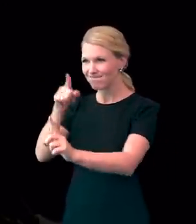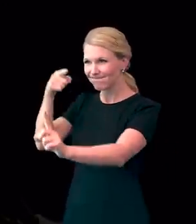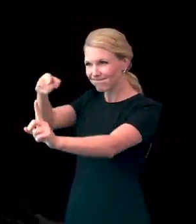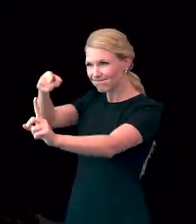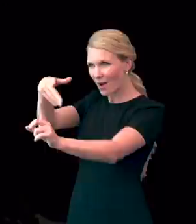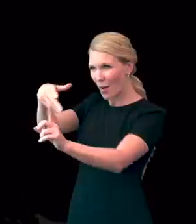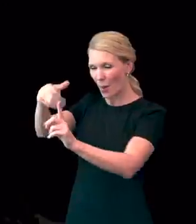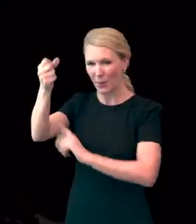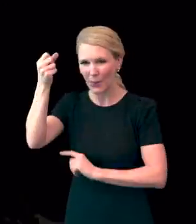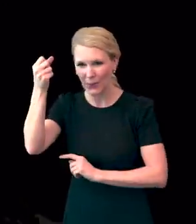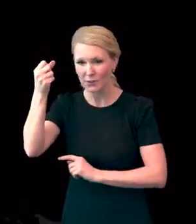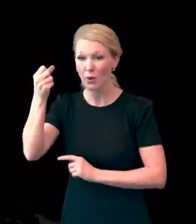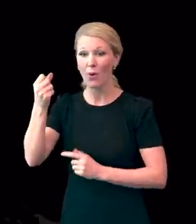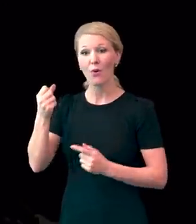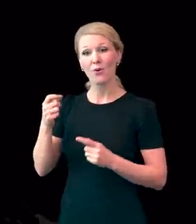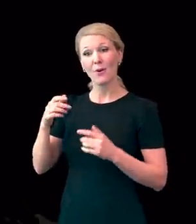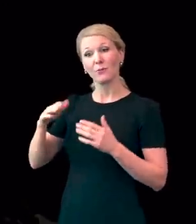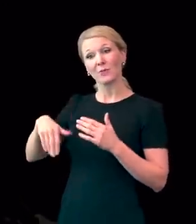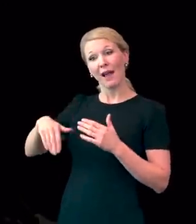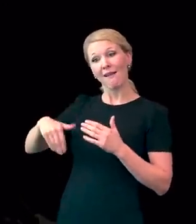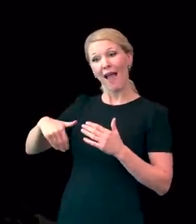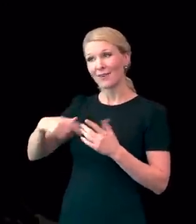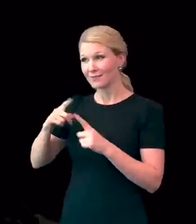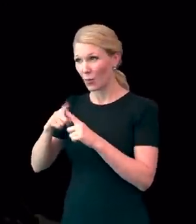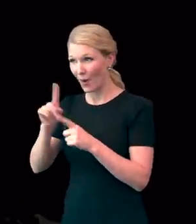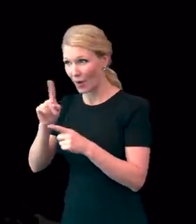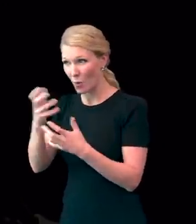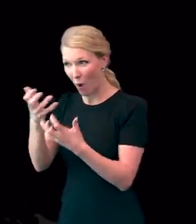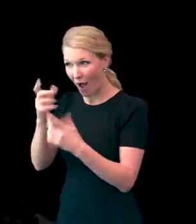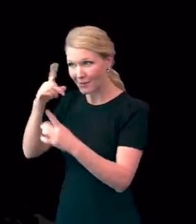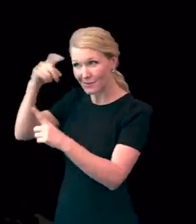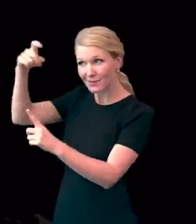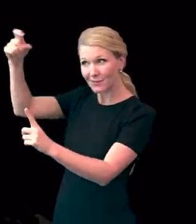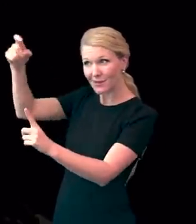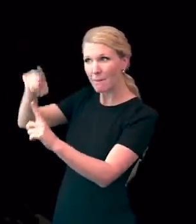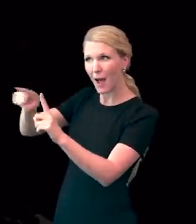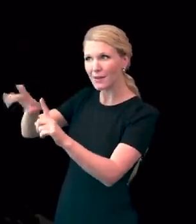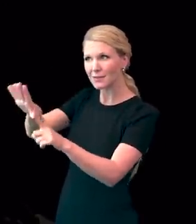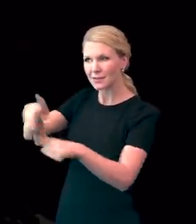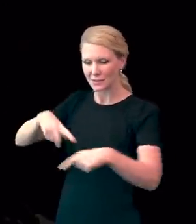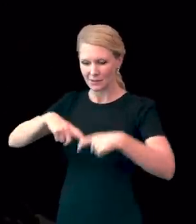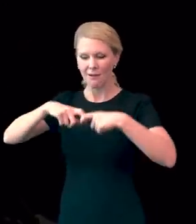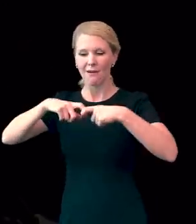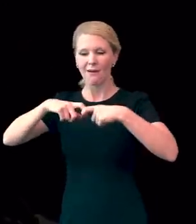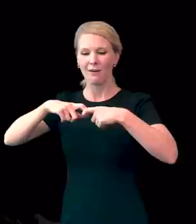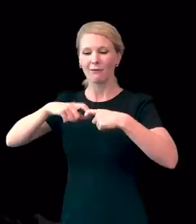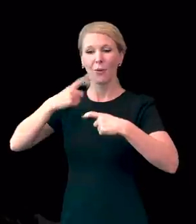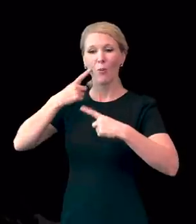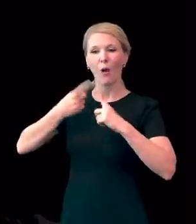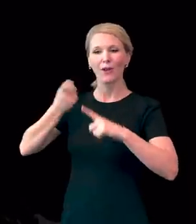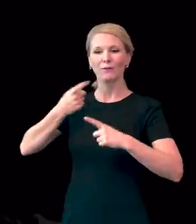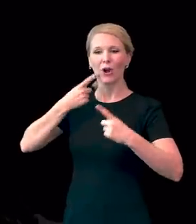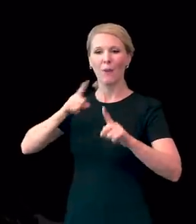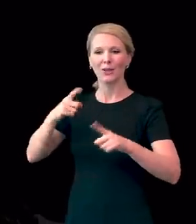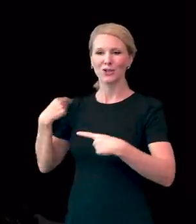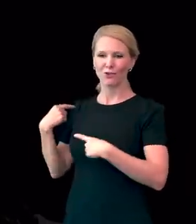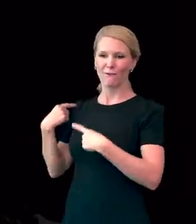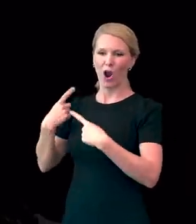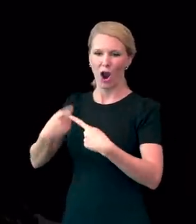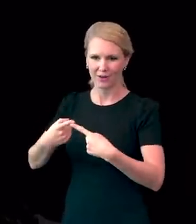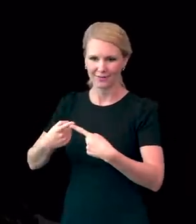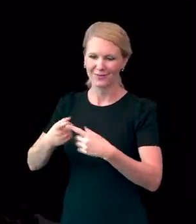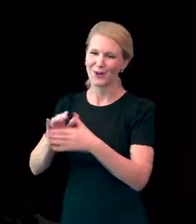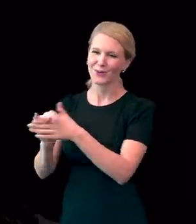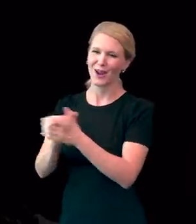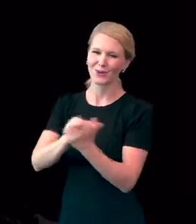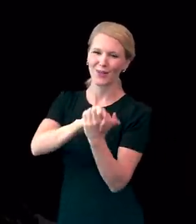to. While you may not be where you yet wish to be, find a moment to be thankful for where you are and what you have accomplished thus far.